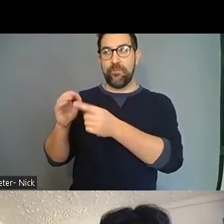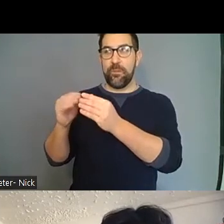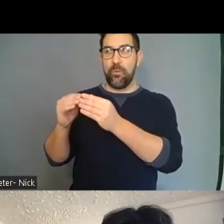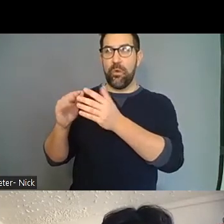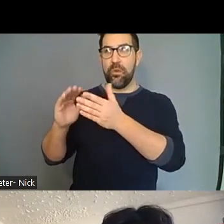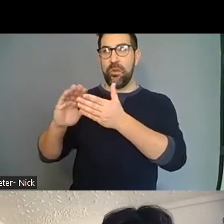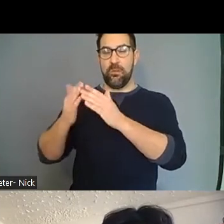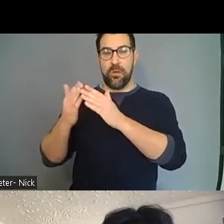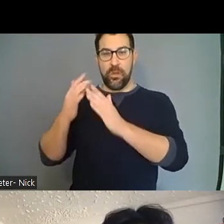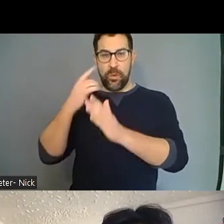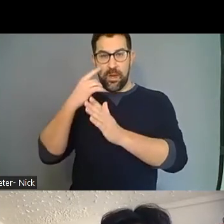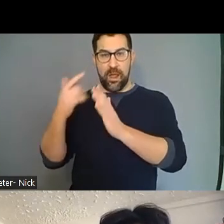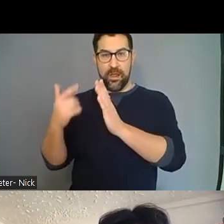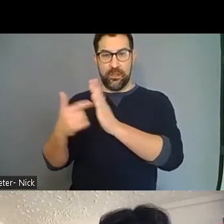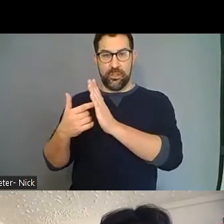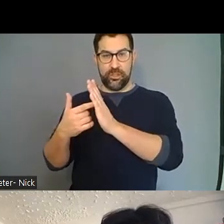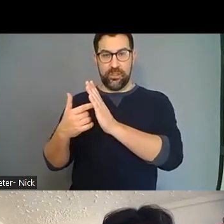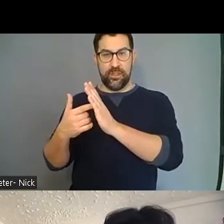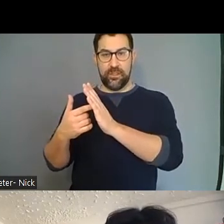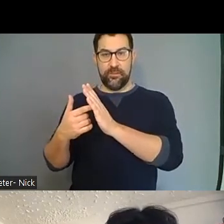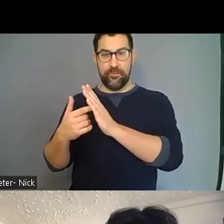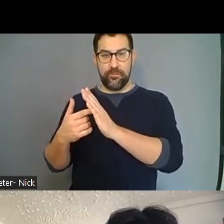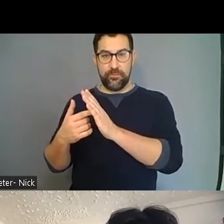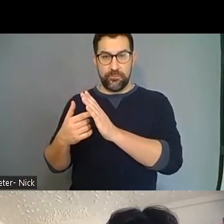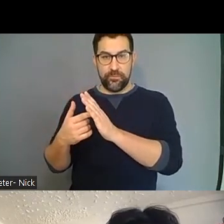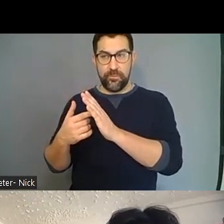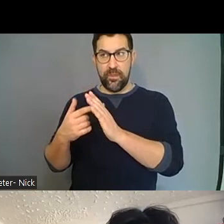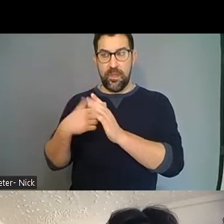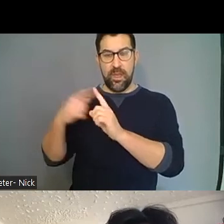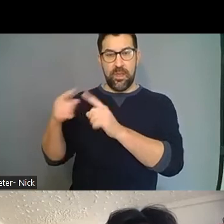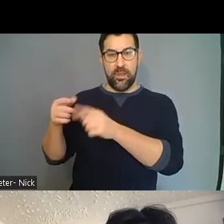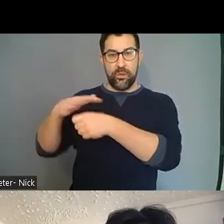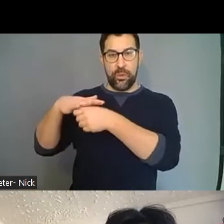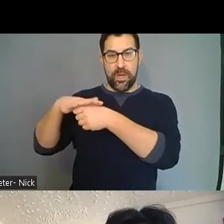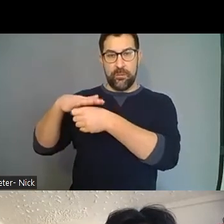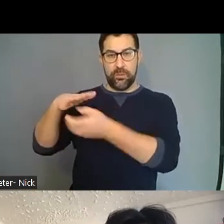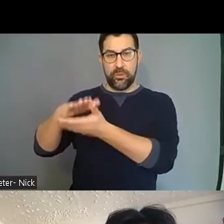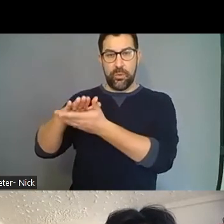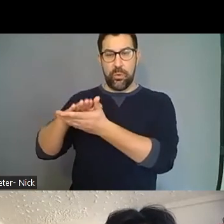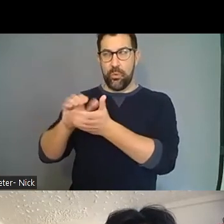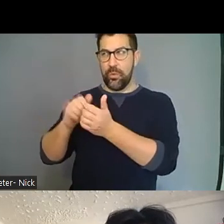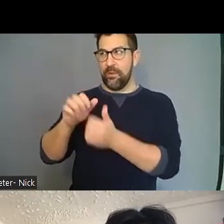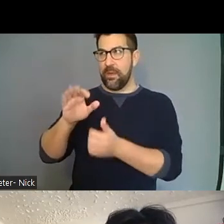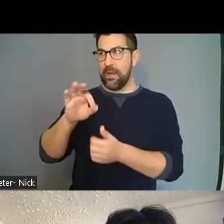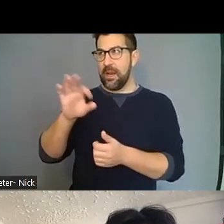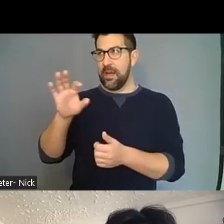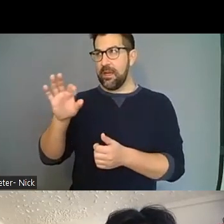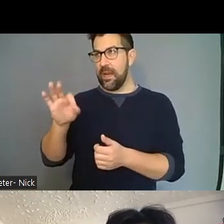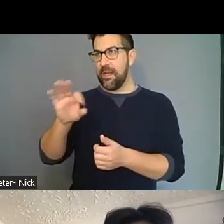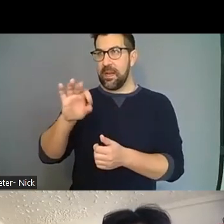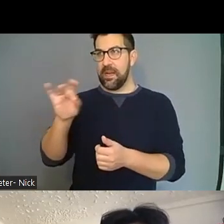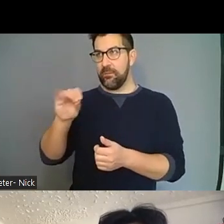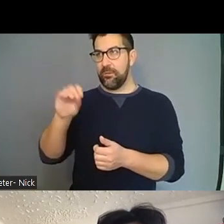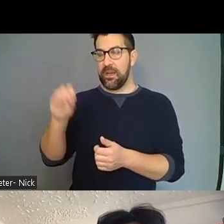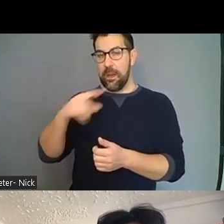that's acknowledged. So I don't go to a selective enrollment school, I go to a neighborhood school with the 99-98% Black student